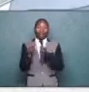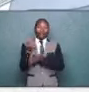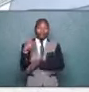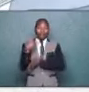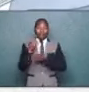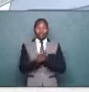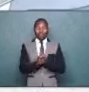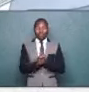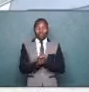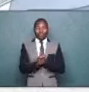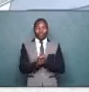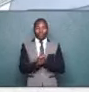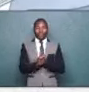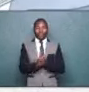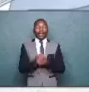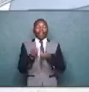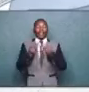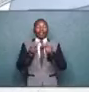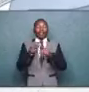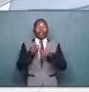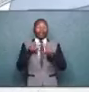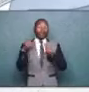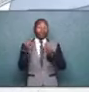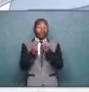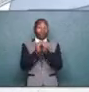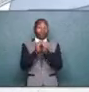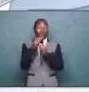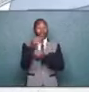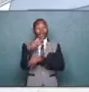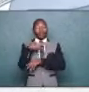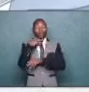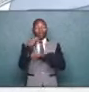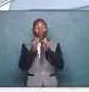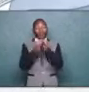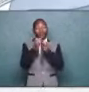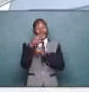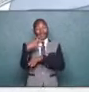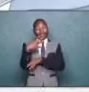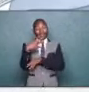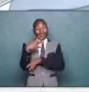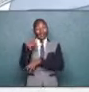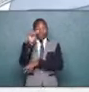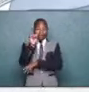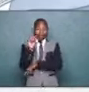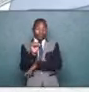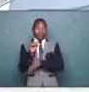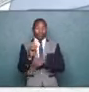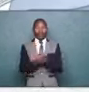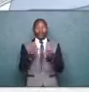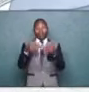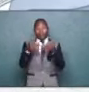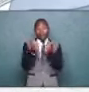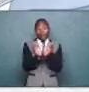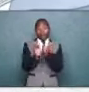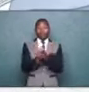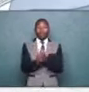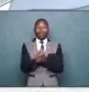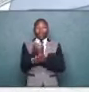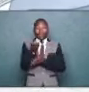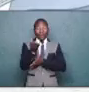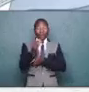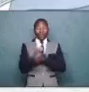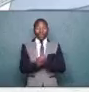1. It will run from 13th to 14th September 2024. And the councils to be covered